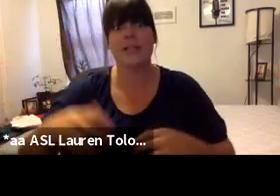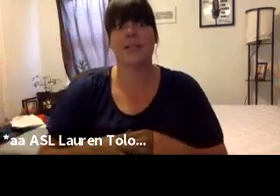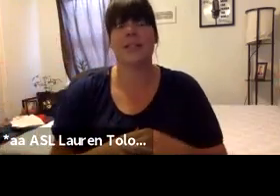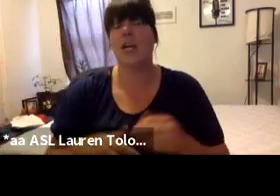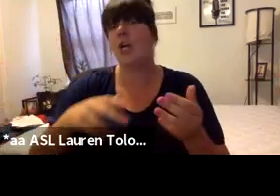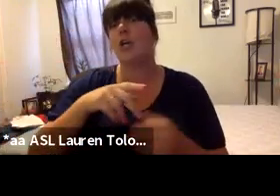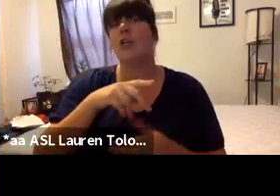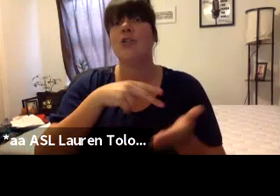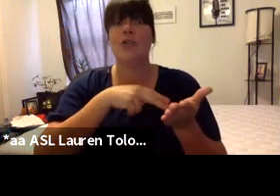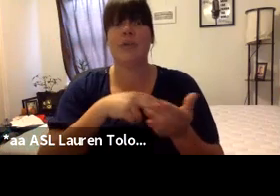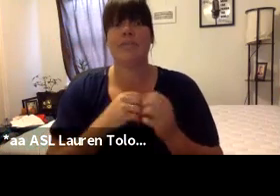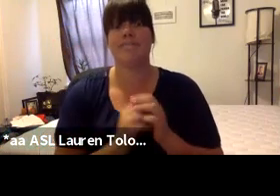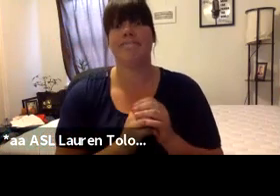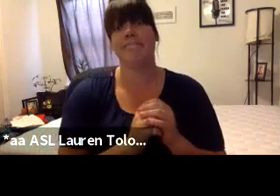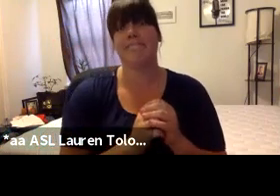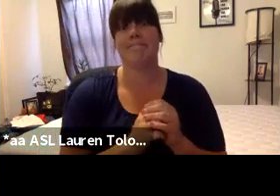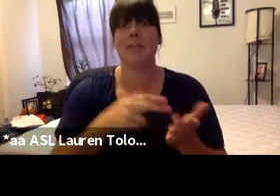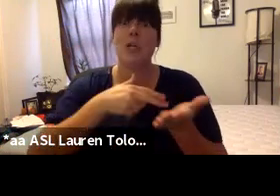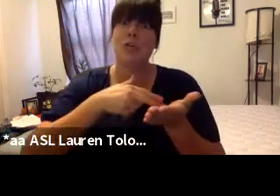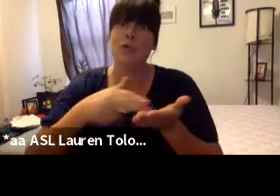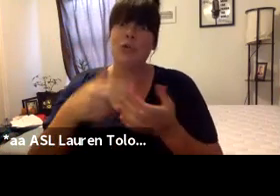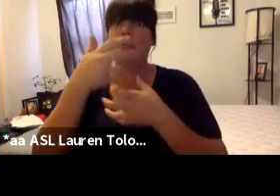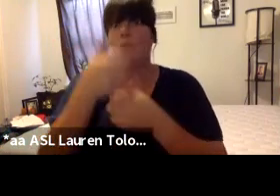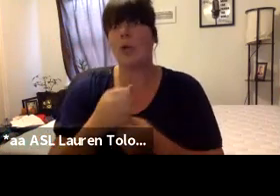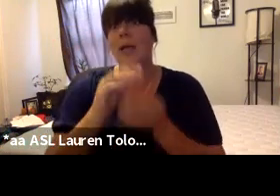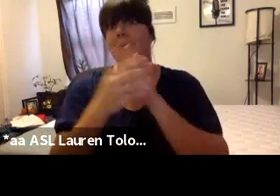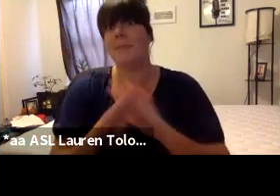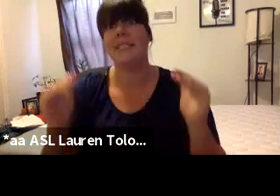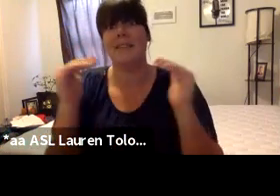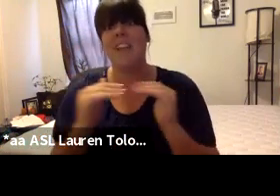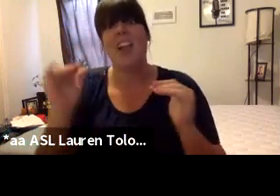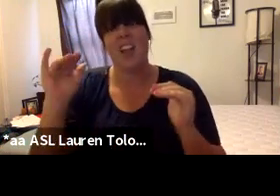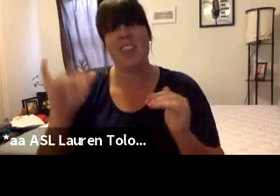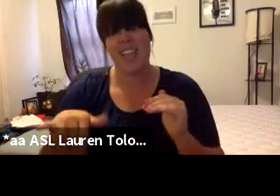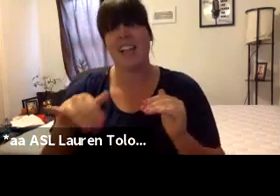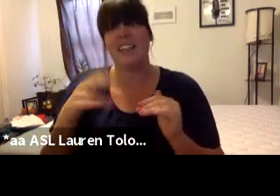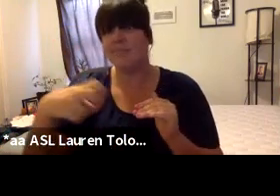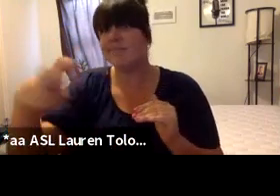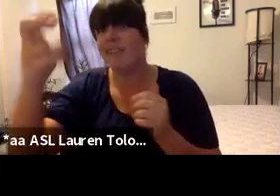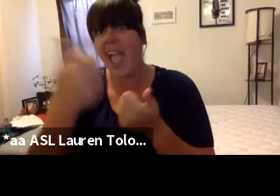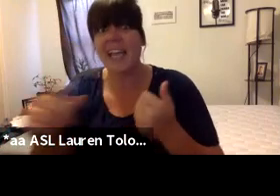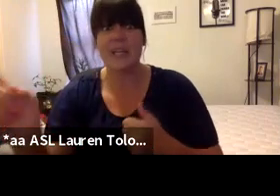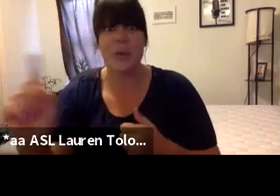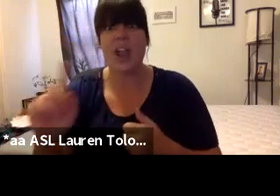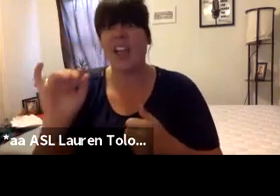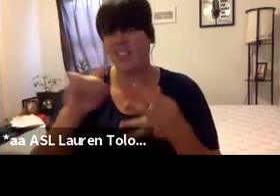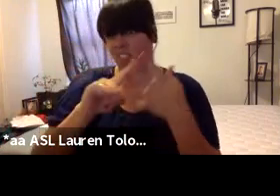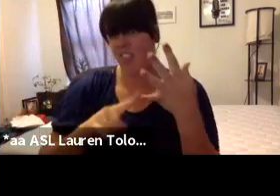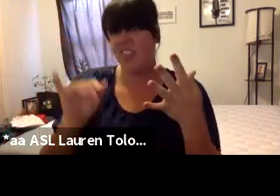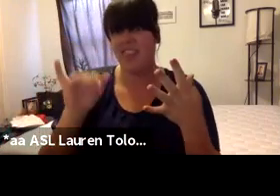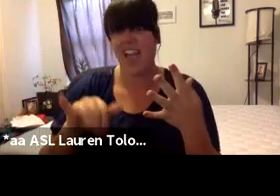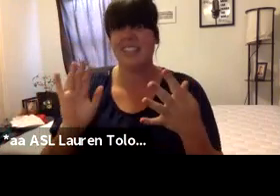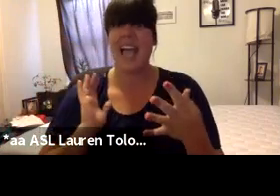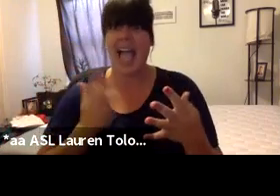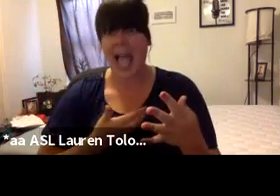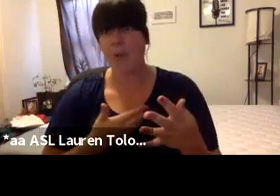fair, these can take you anywhere. Harmony, Truffin, Crystal, Dolphin, that is our beloved dolphin. We are the